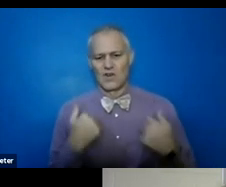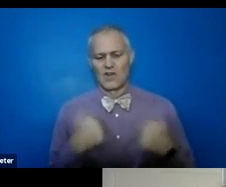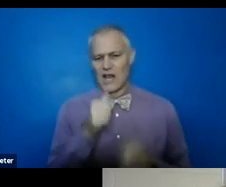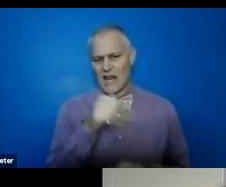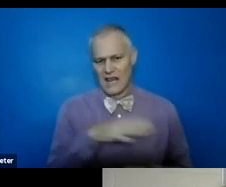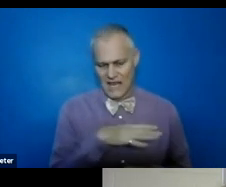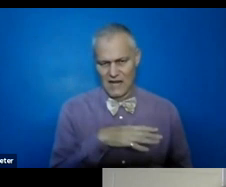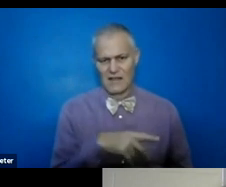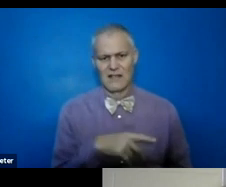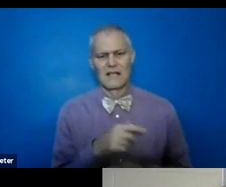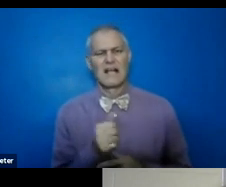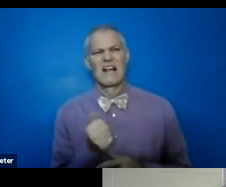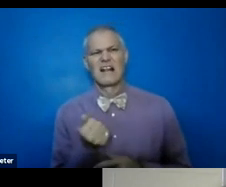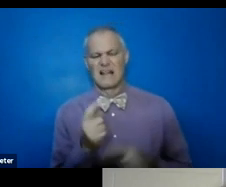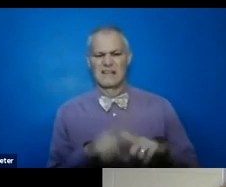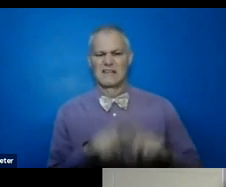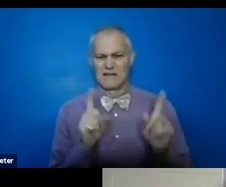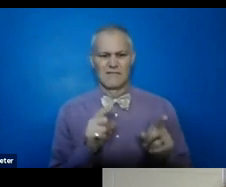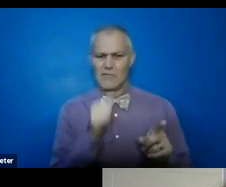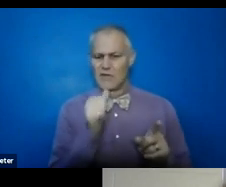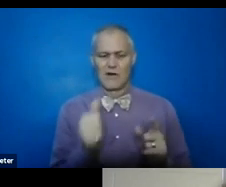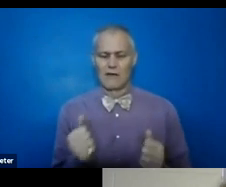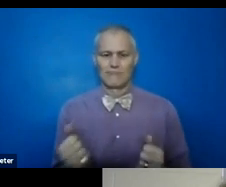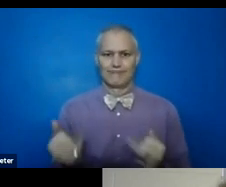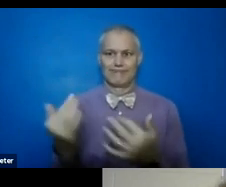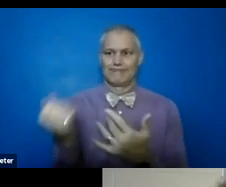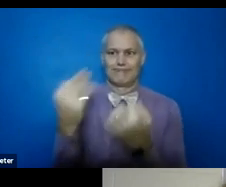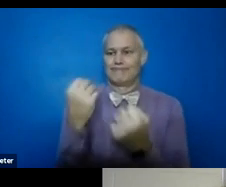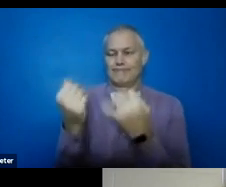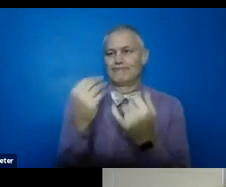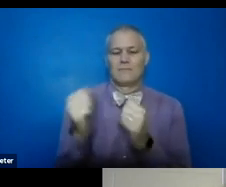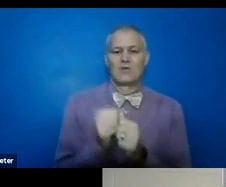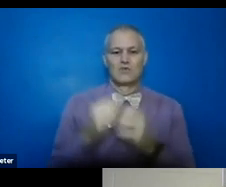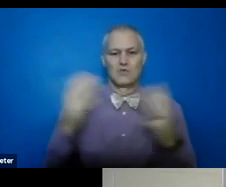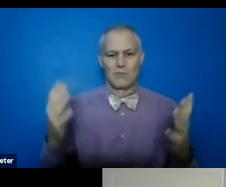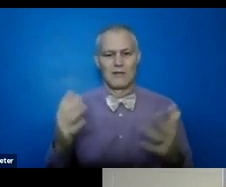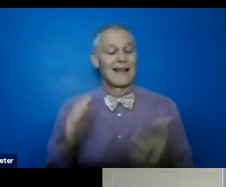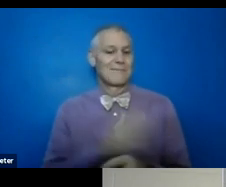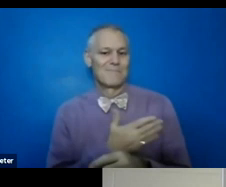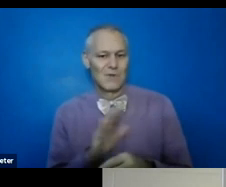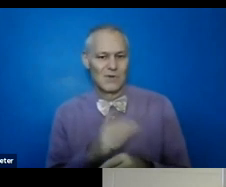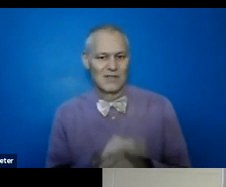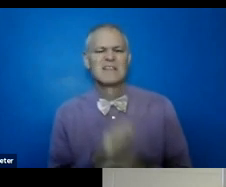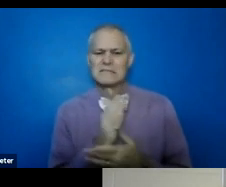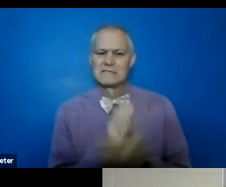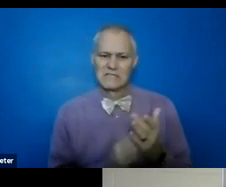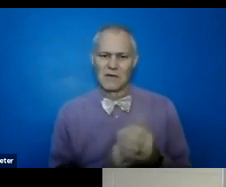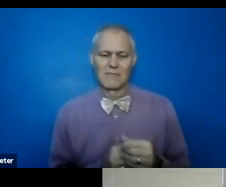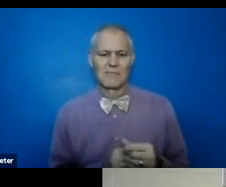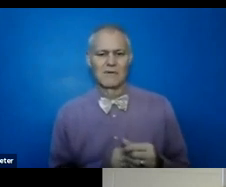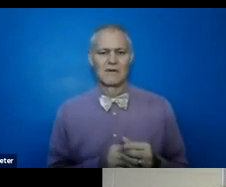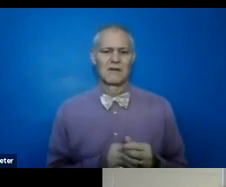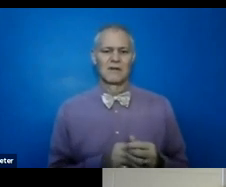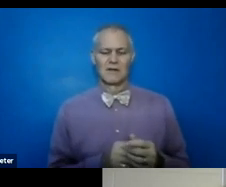little different because they are not overwhelmed with too much of, when I talk about music, you have some music that projects